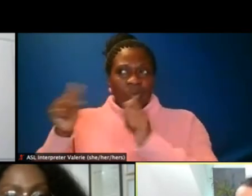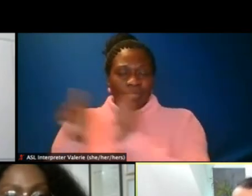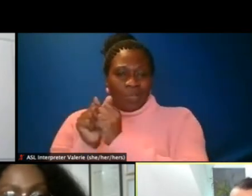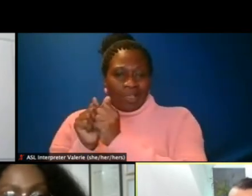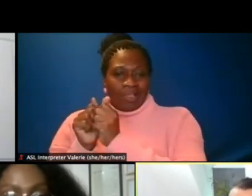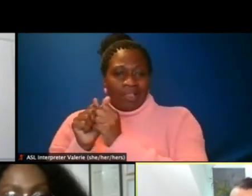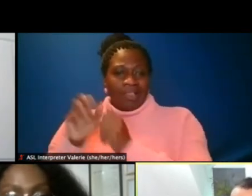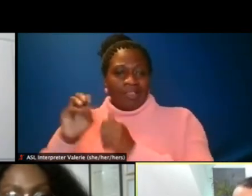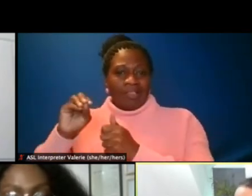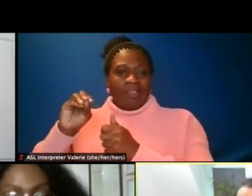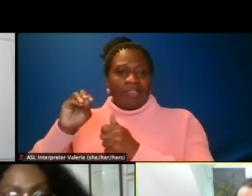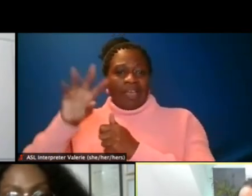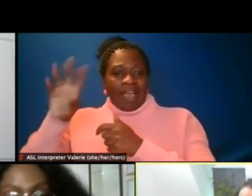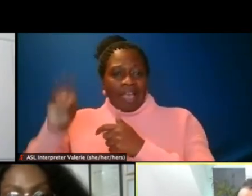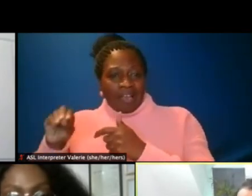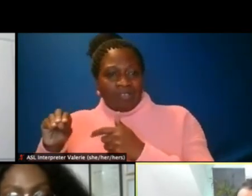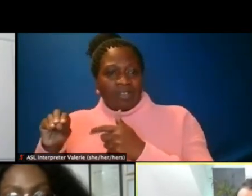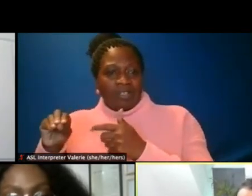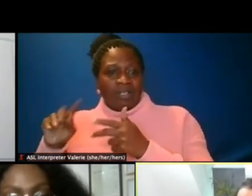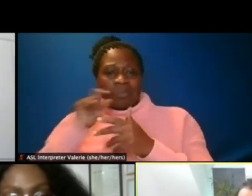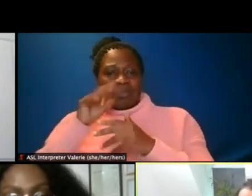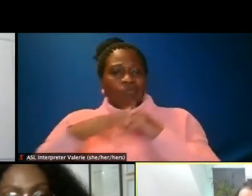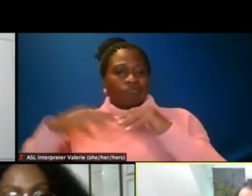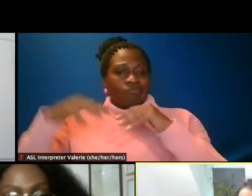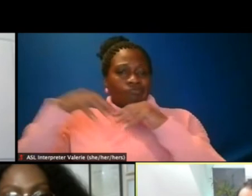and indigenous people's cultures.